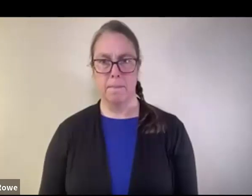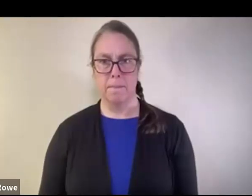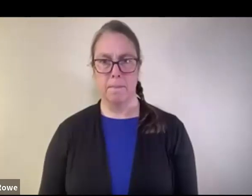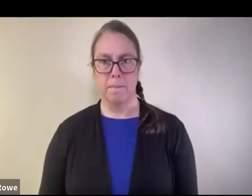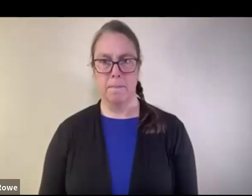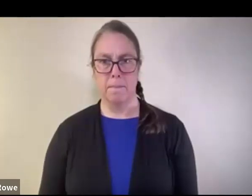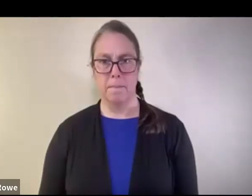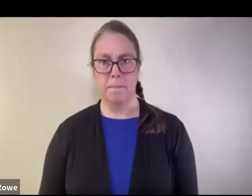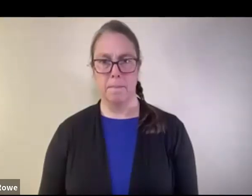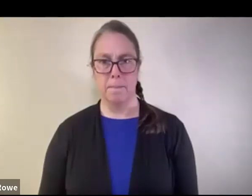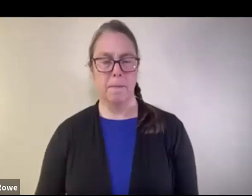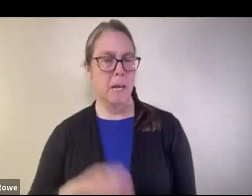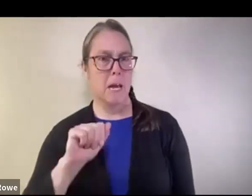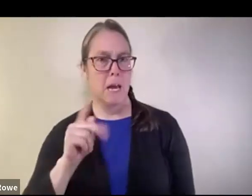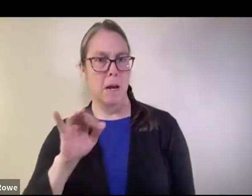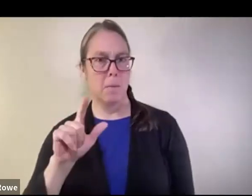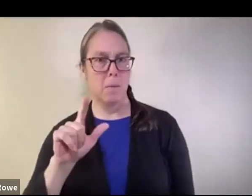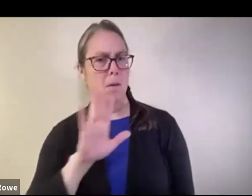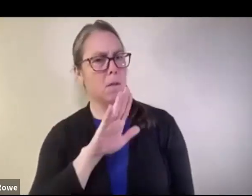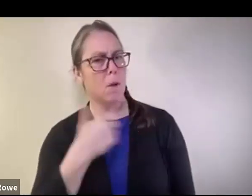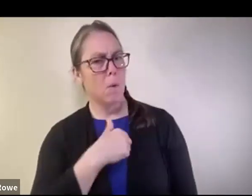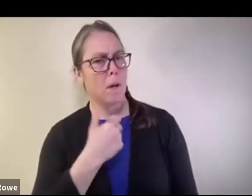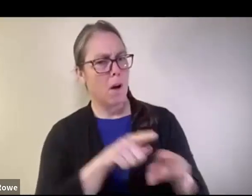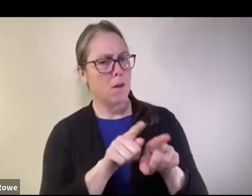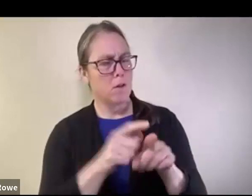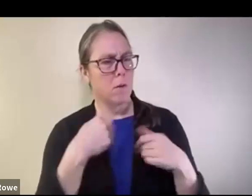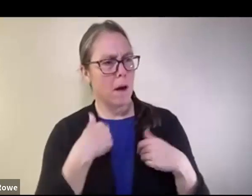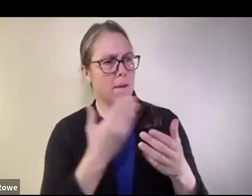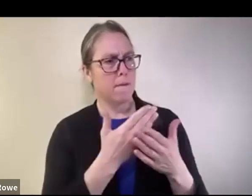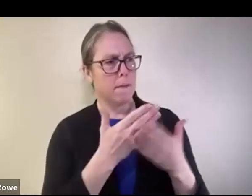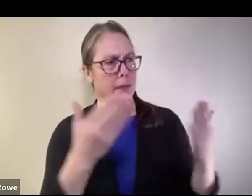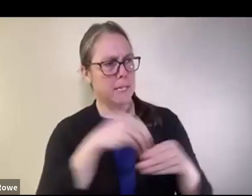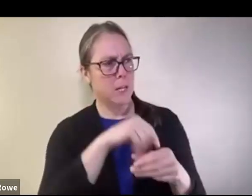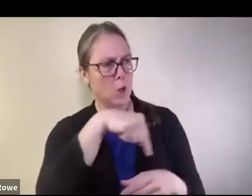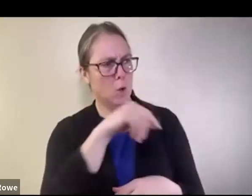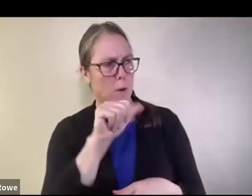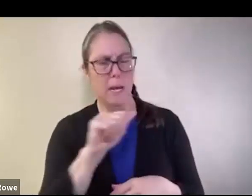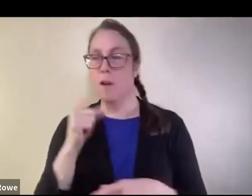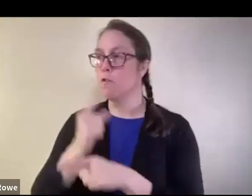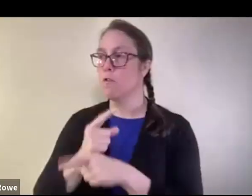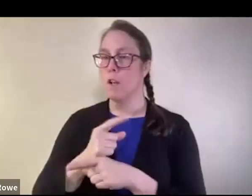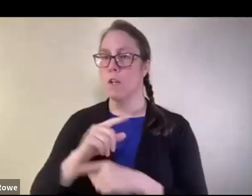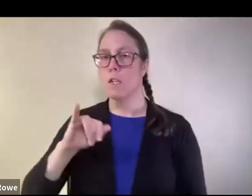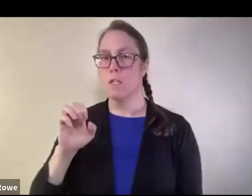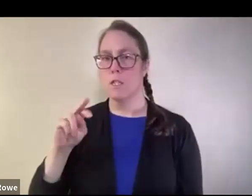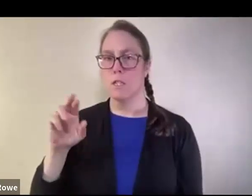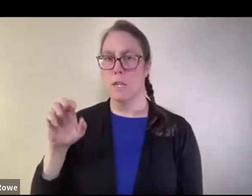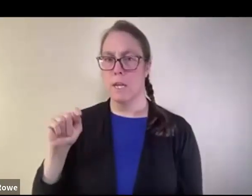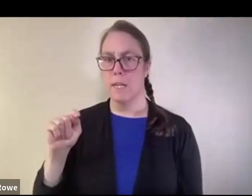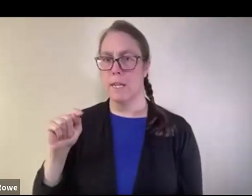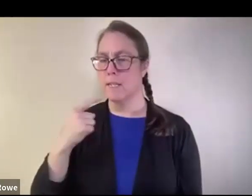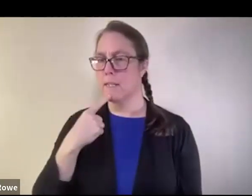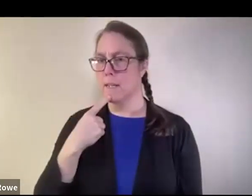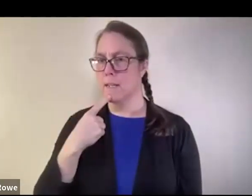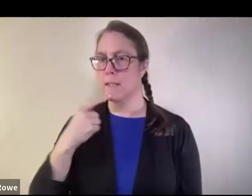Well, do we have some in the question and answer as well, Lisa? Yes. Janet Triplett says,